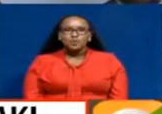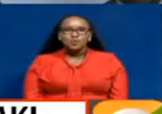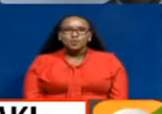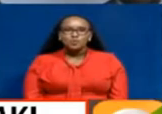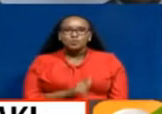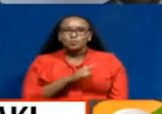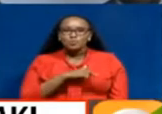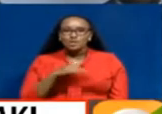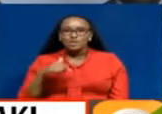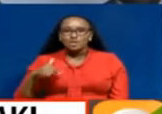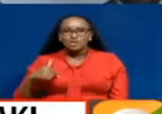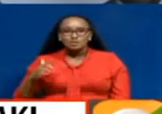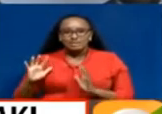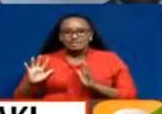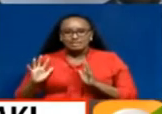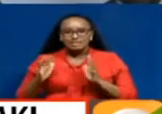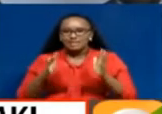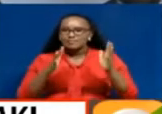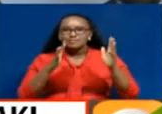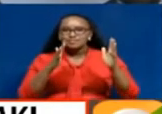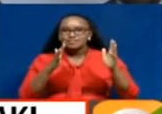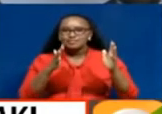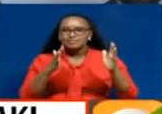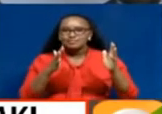We celebrate